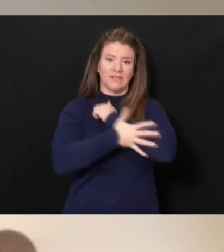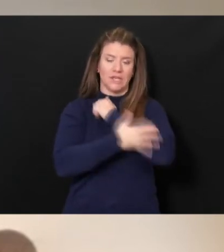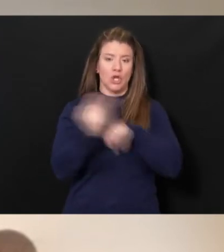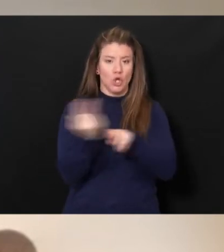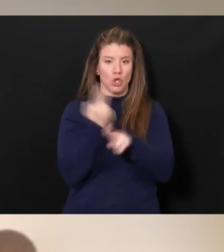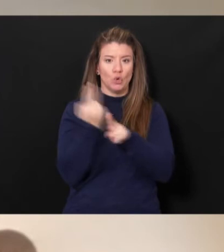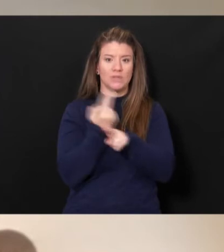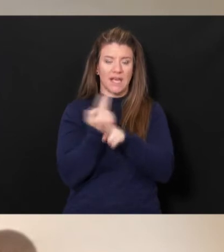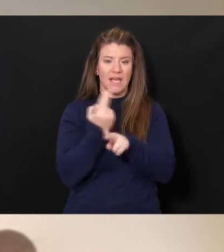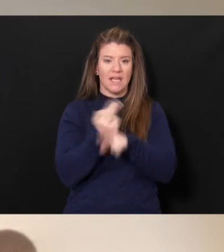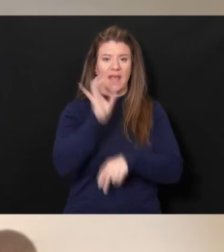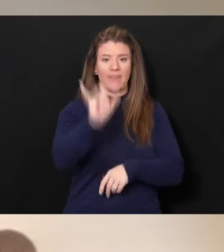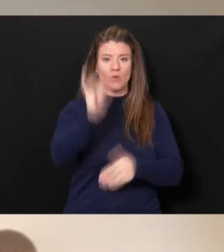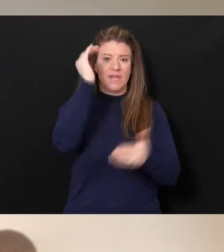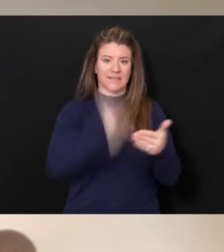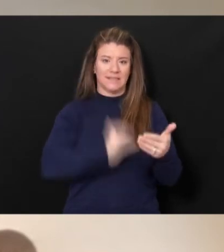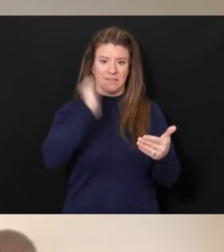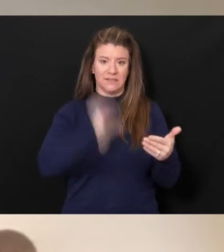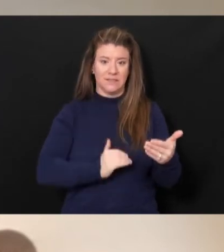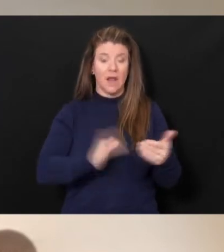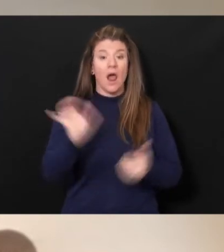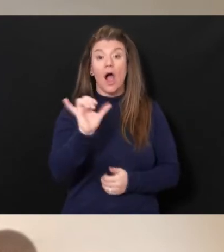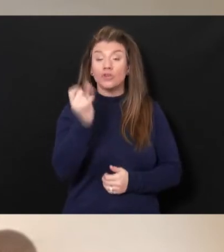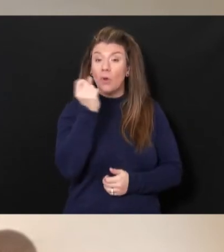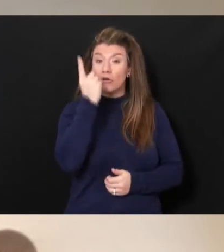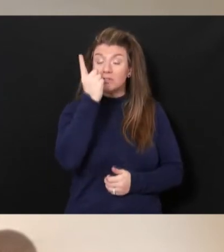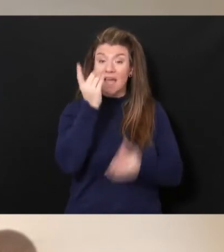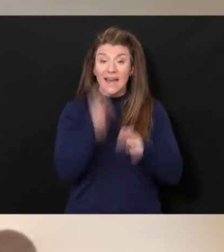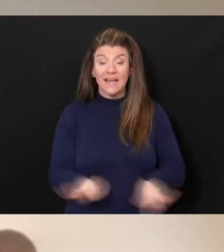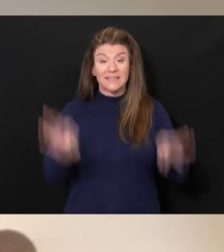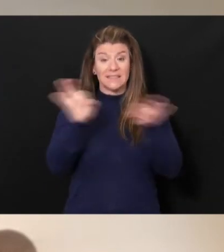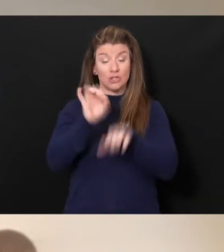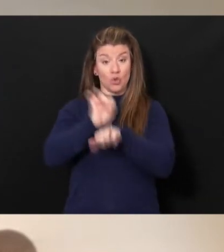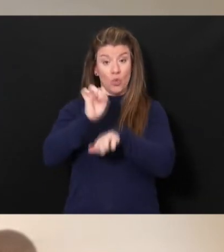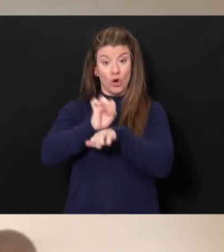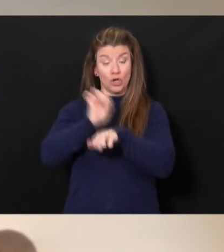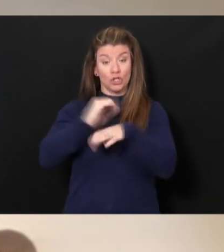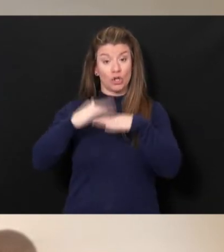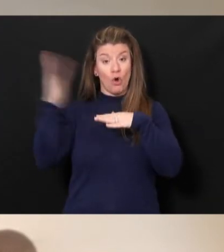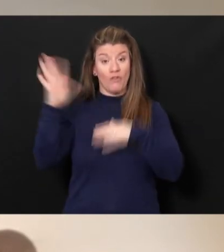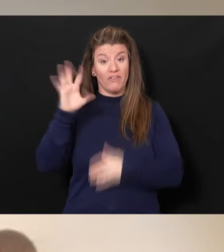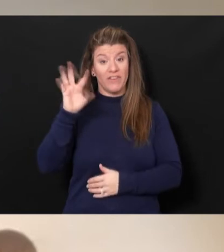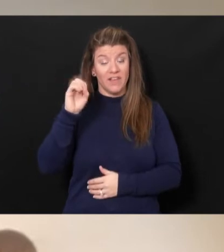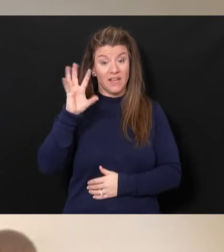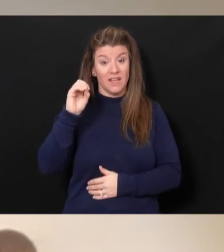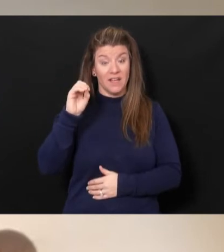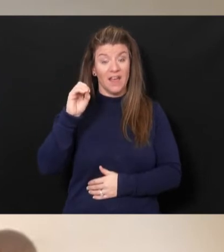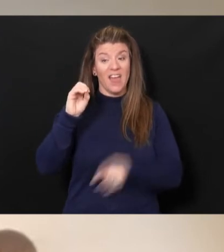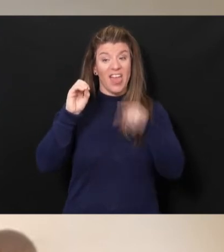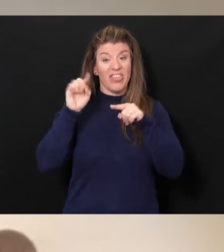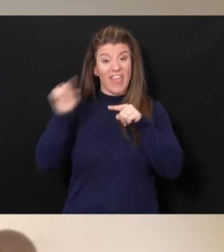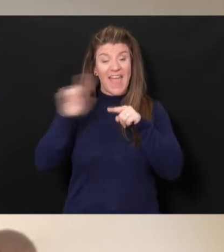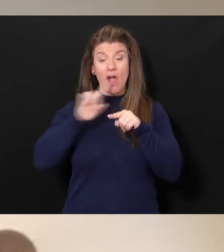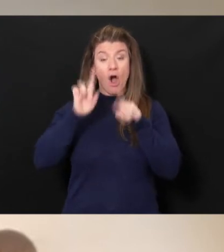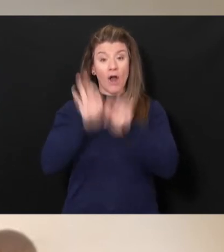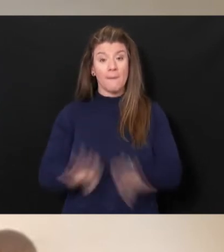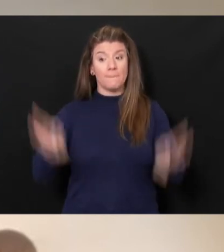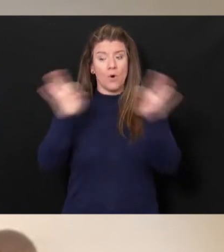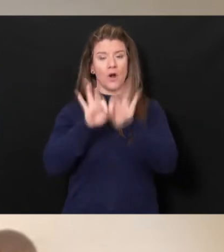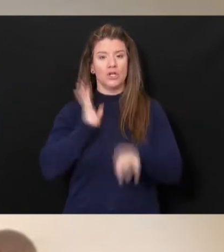using those lists. Understand that essential workers over the age of 50, that they are important to